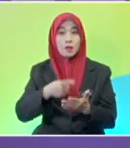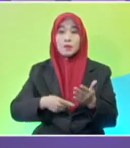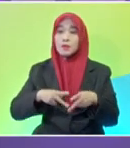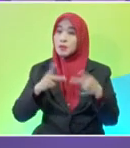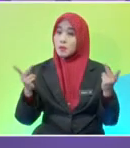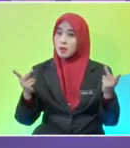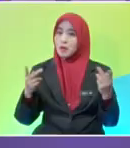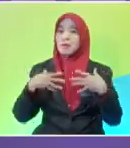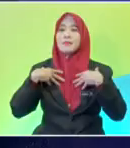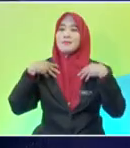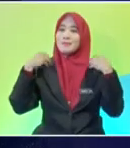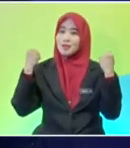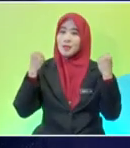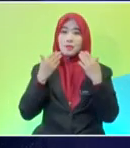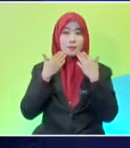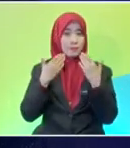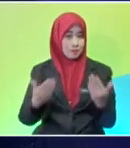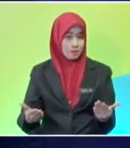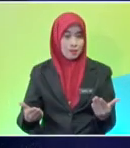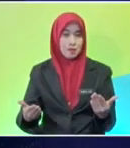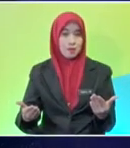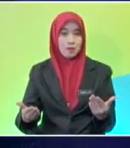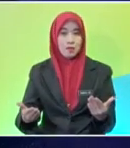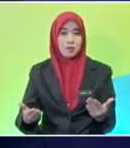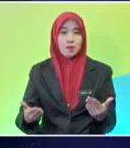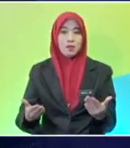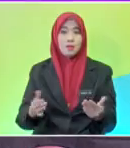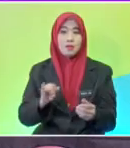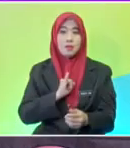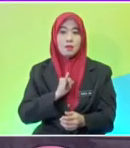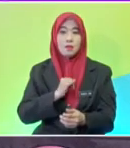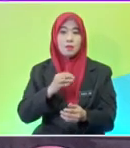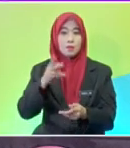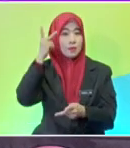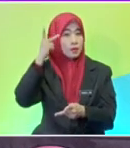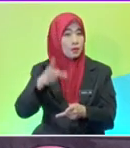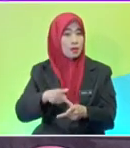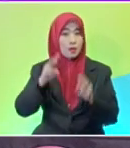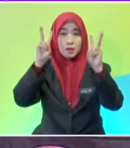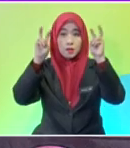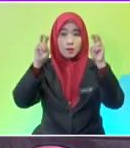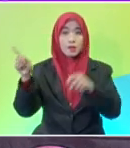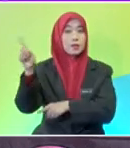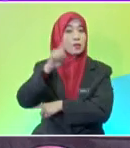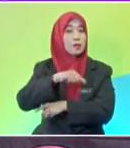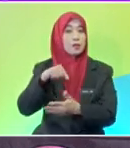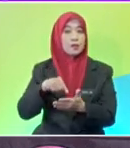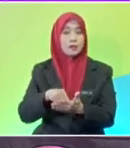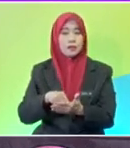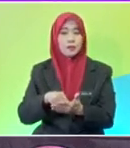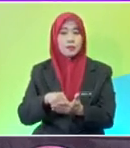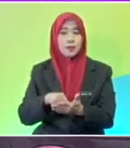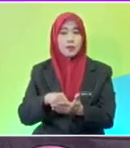you so much. Of course. And of course, we want to introduce our topic for today. But teacher, just now you were talking about